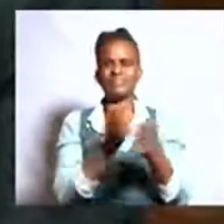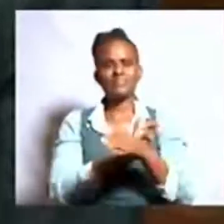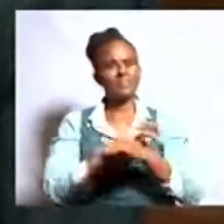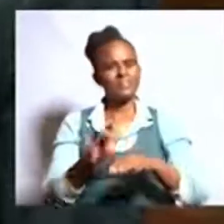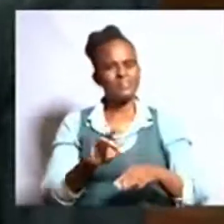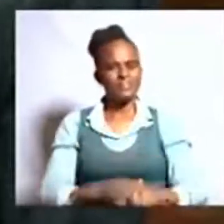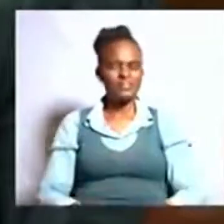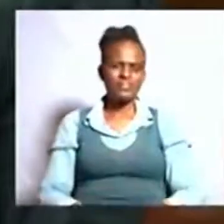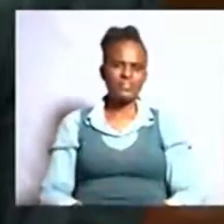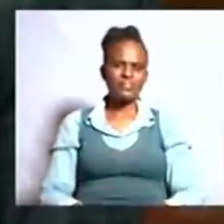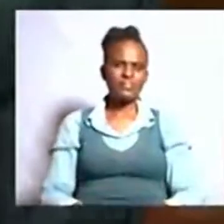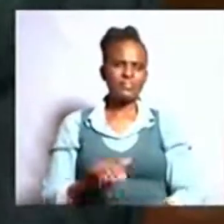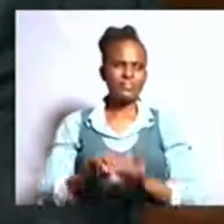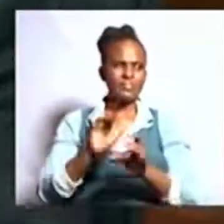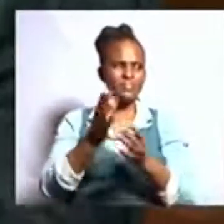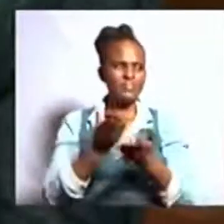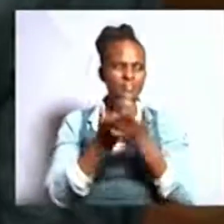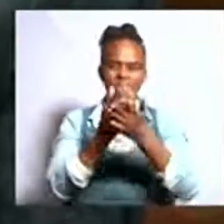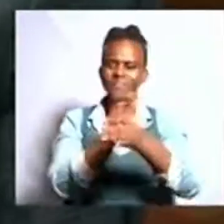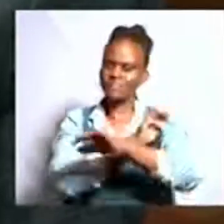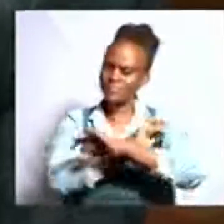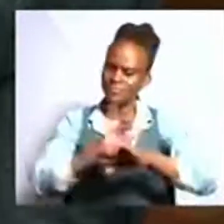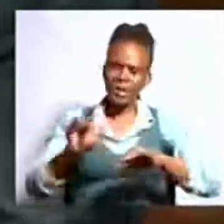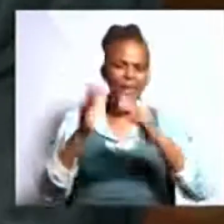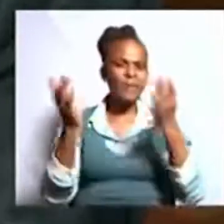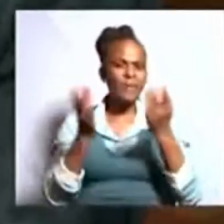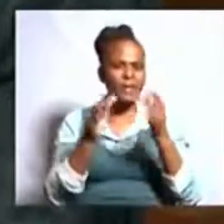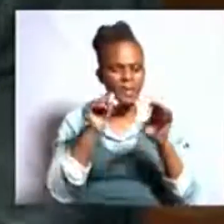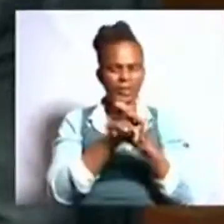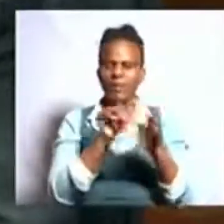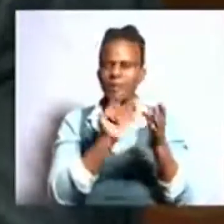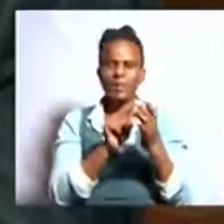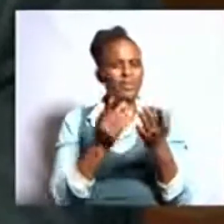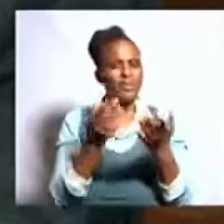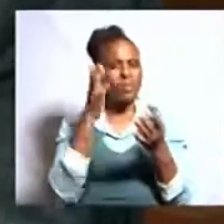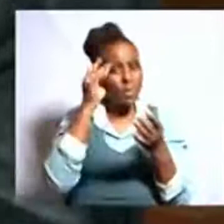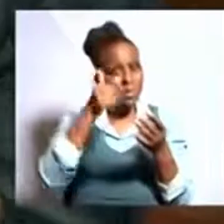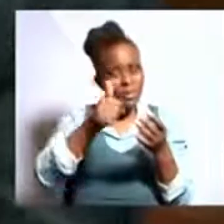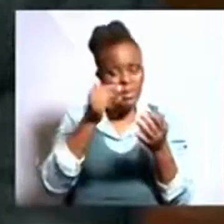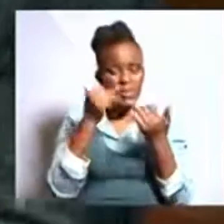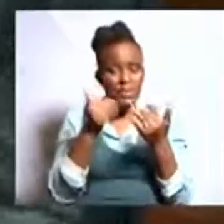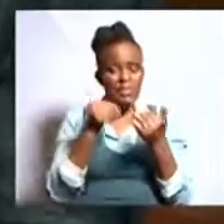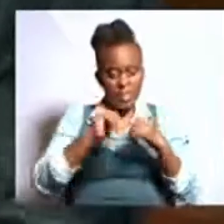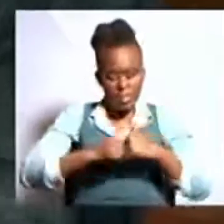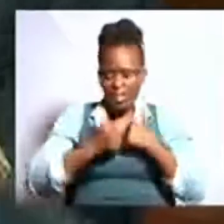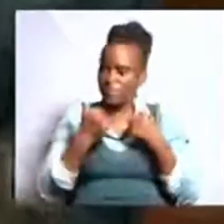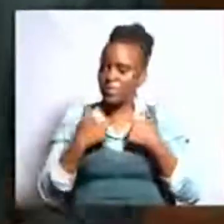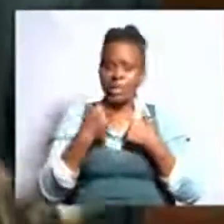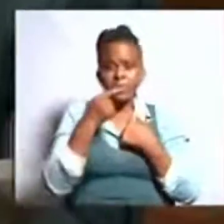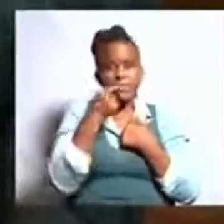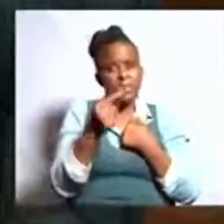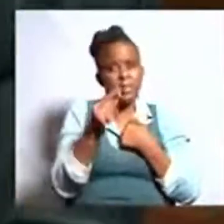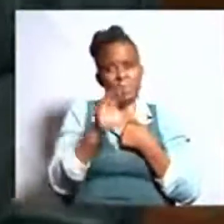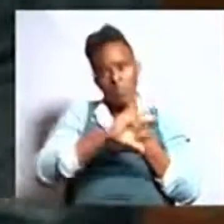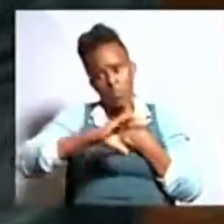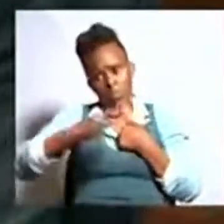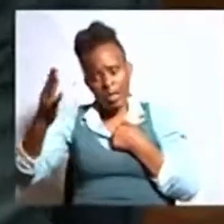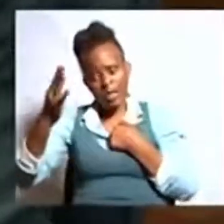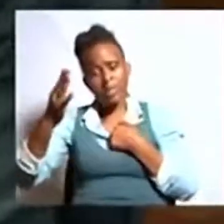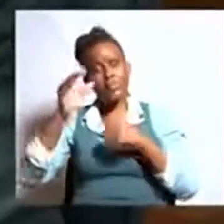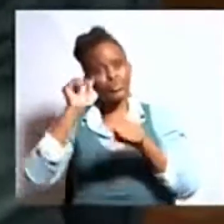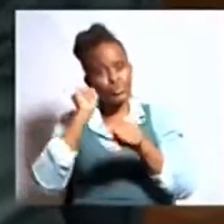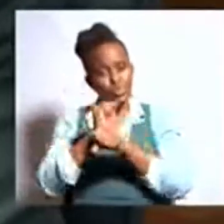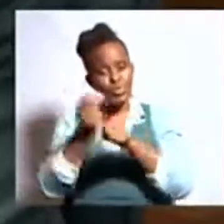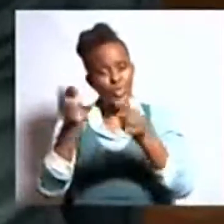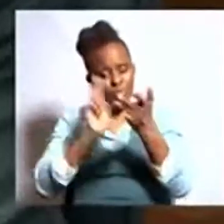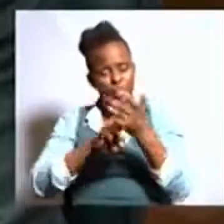on your submission. Completely nothing. So in this case, that's why you will find we end up saying, go back and redo